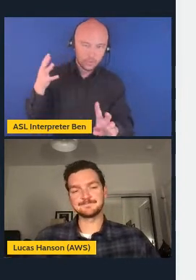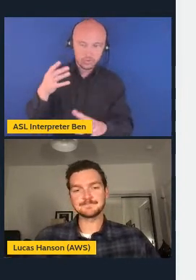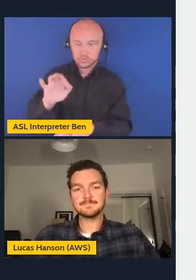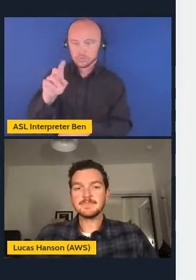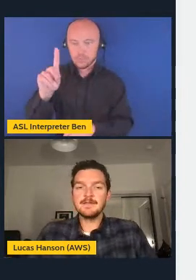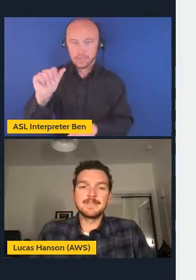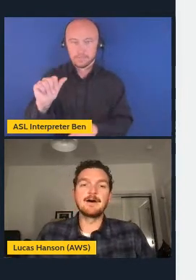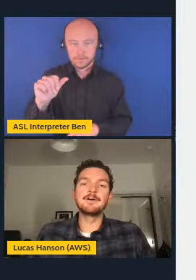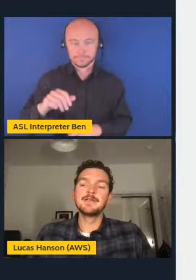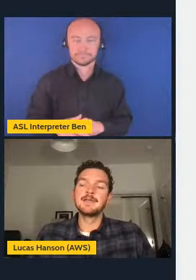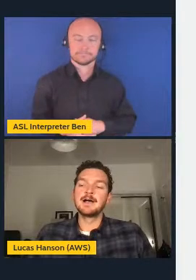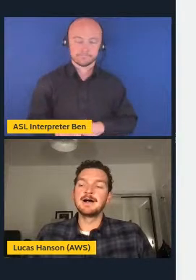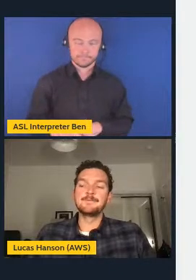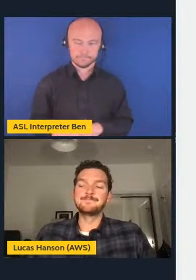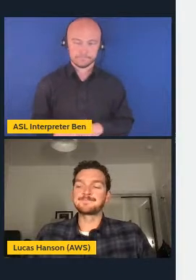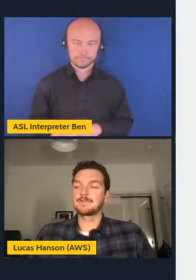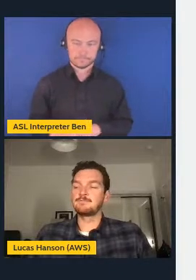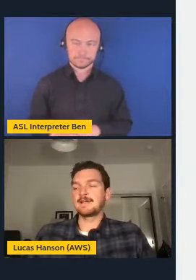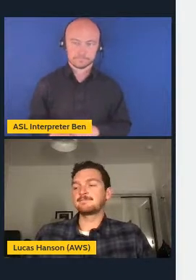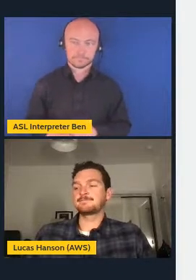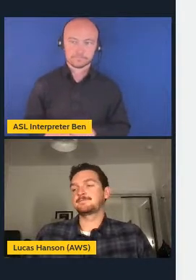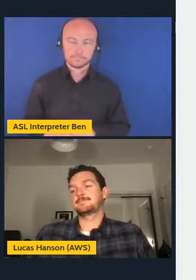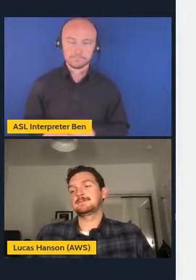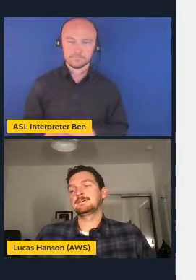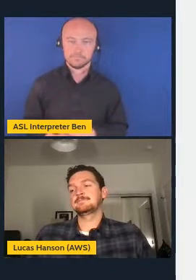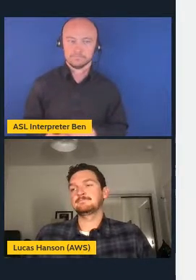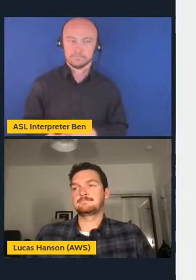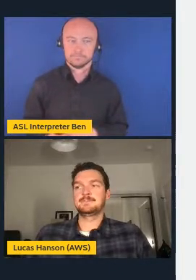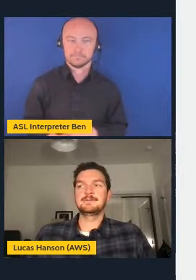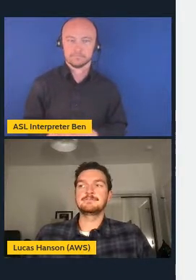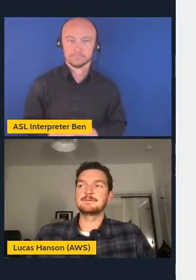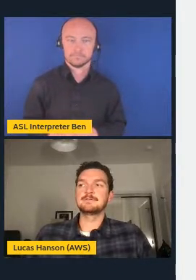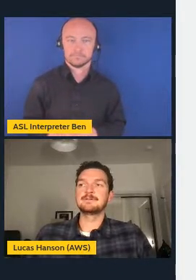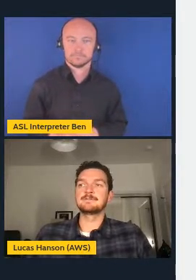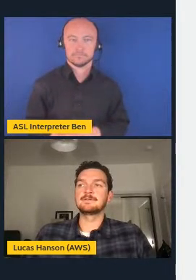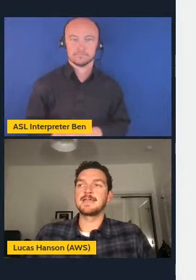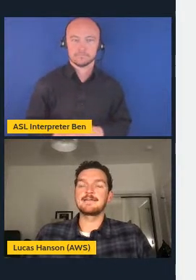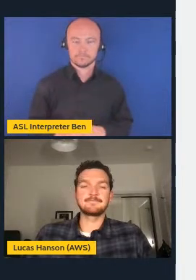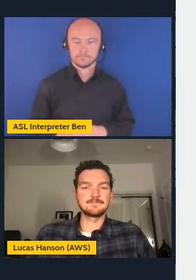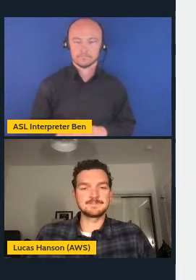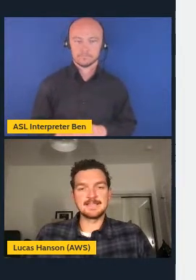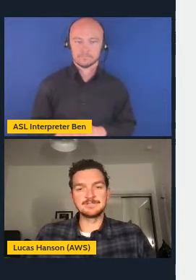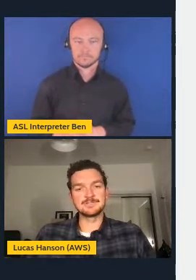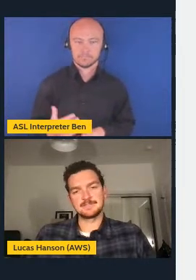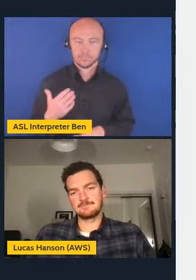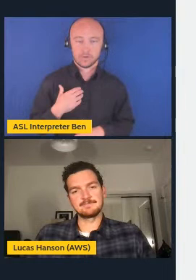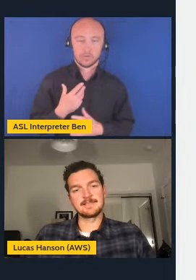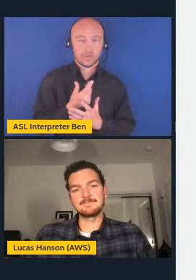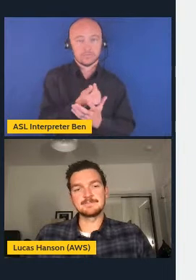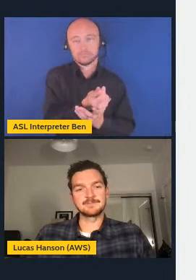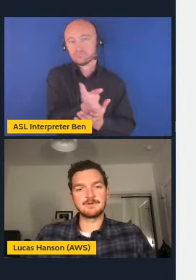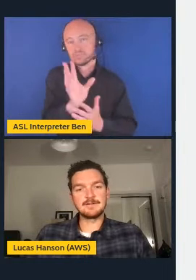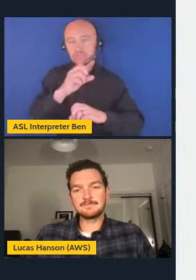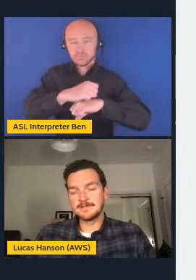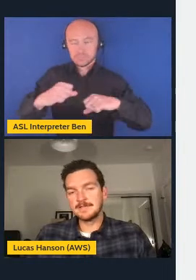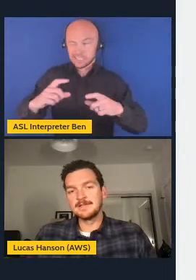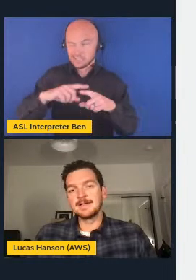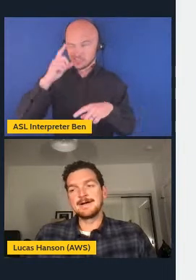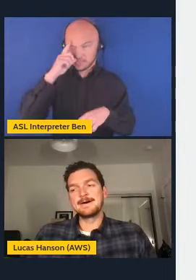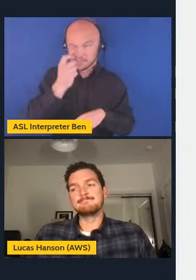function. Now, we have a handful of stages. I think we have 11 to